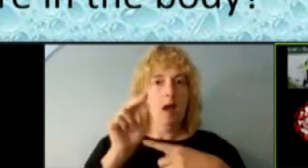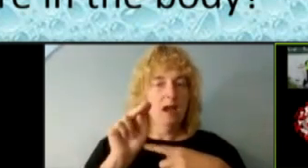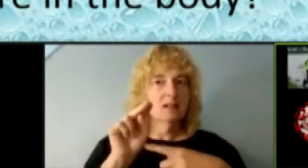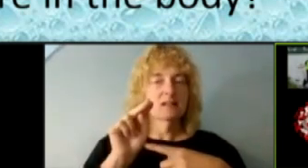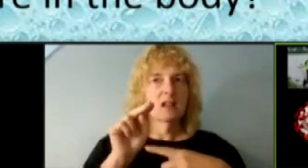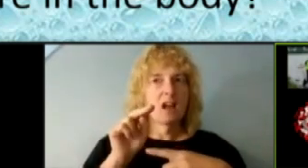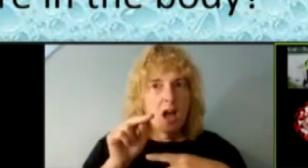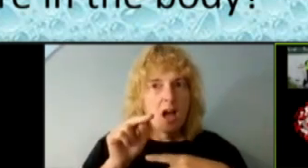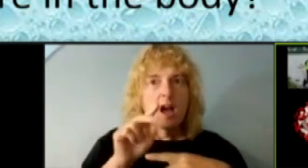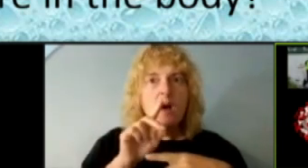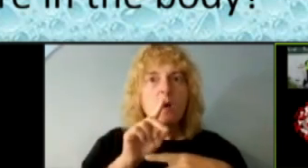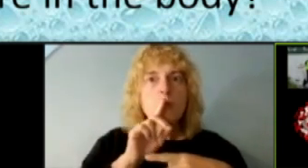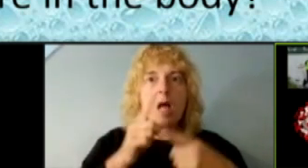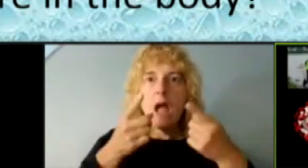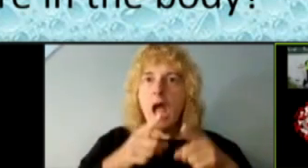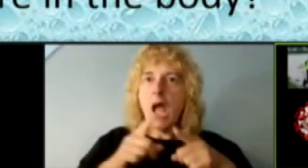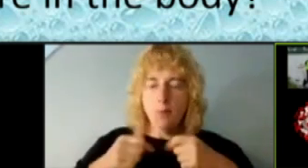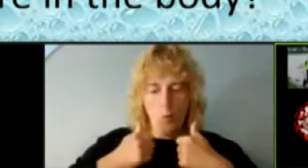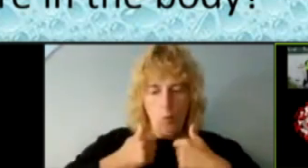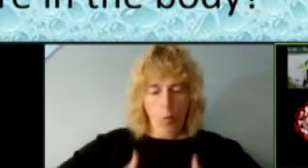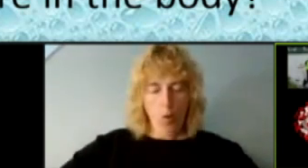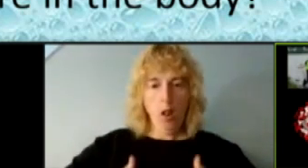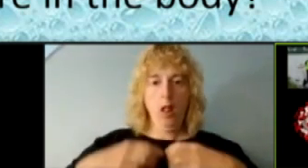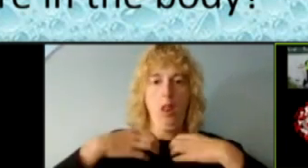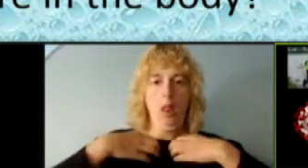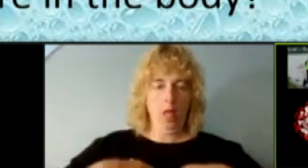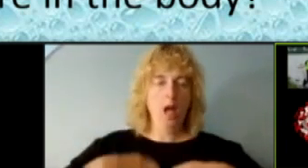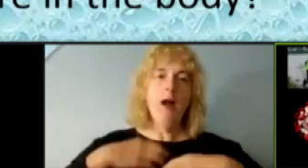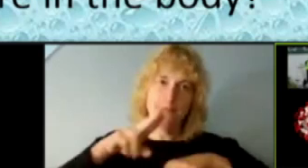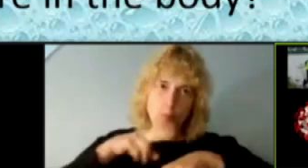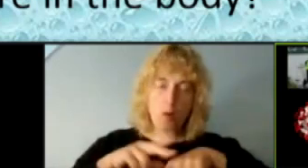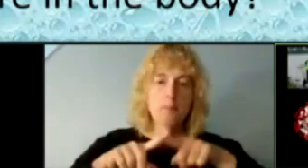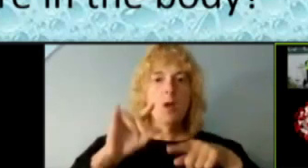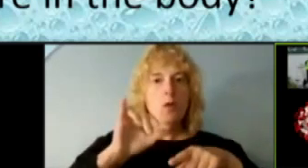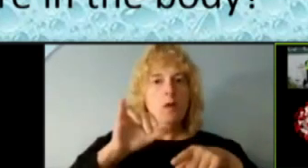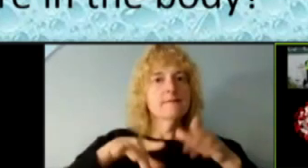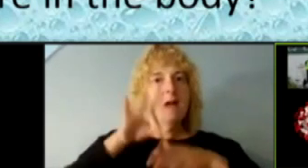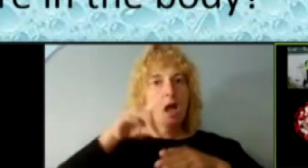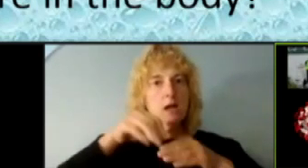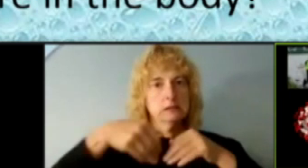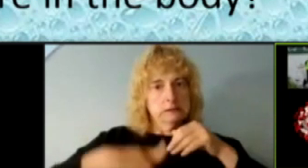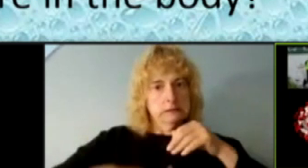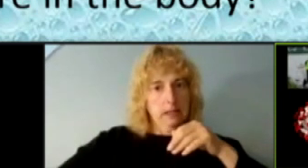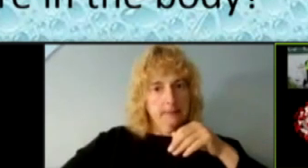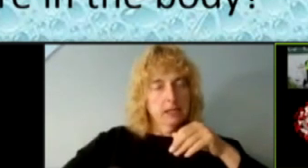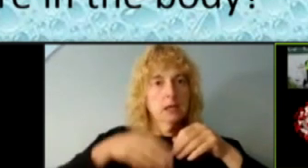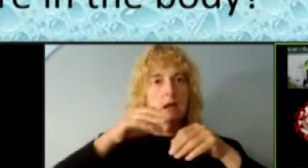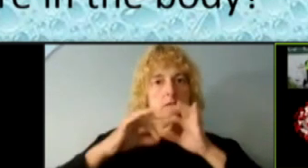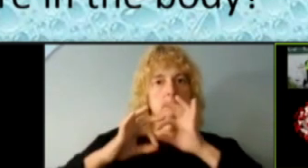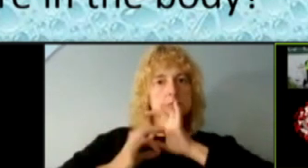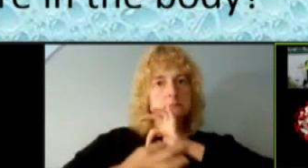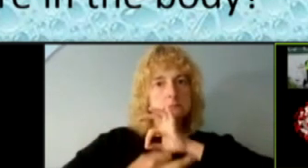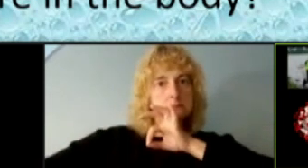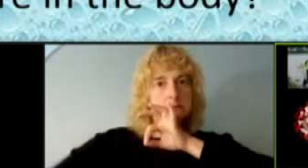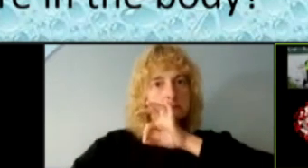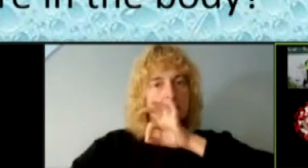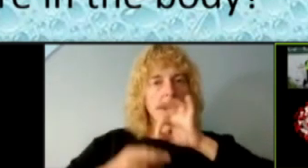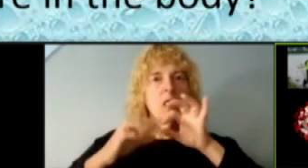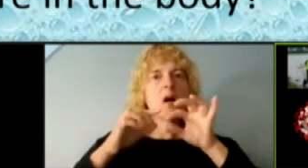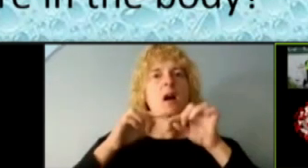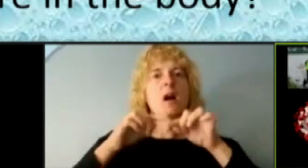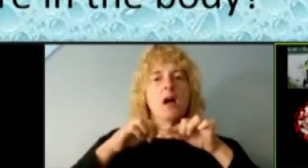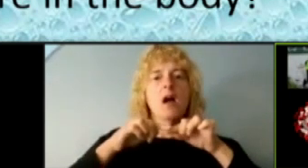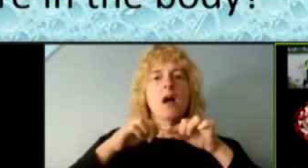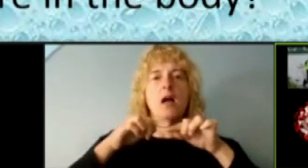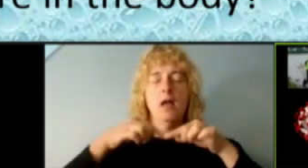of course, but it's also found in the stomach and intestine. And from there, we flush the problem down